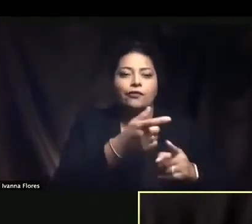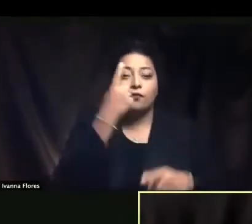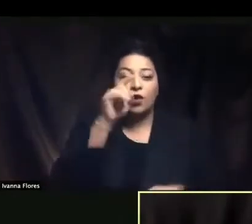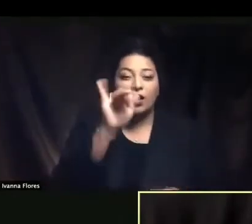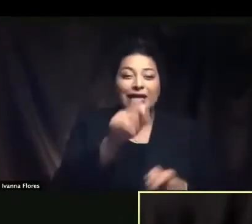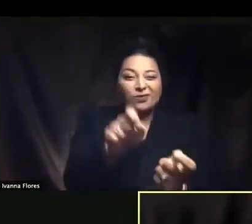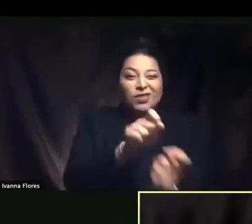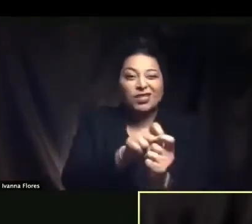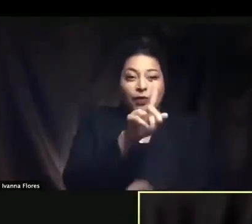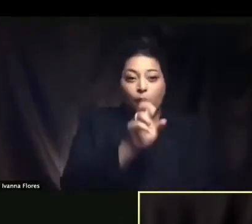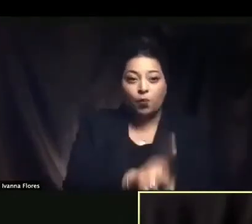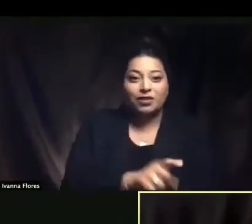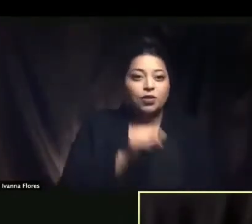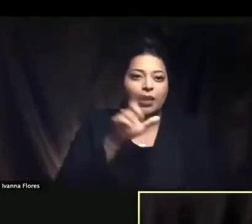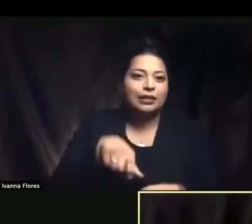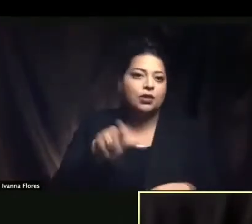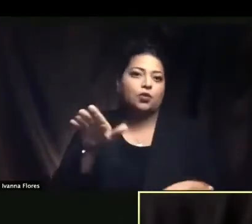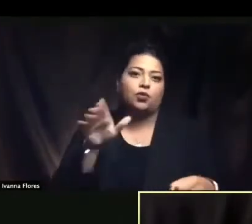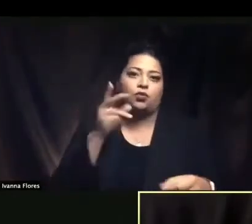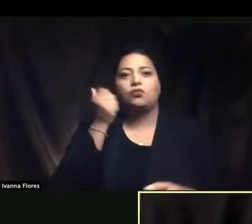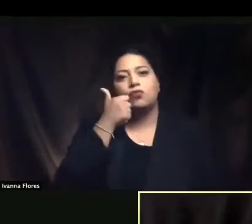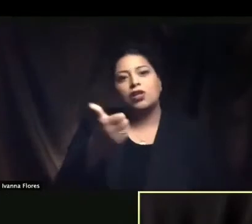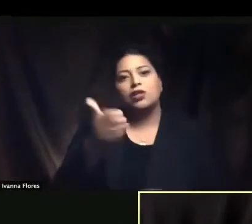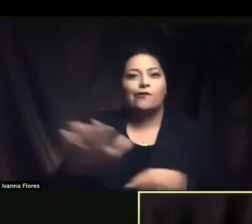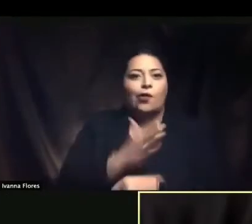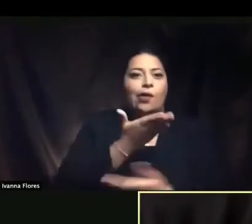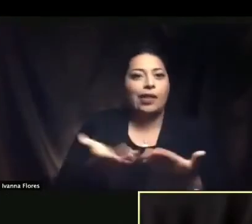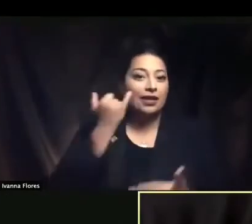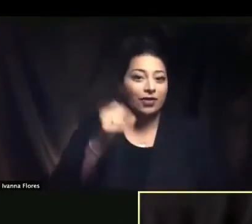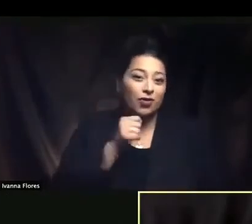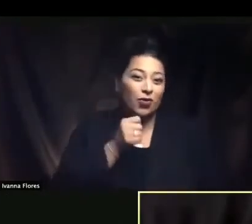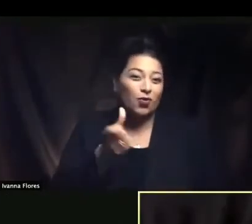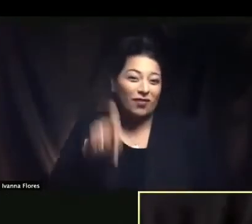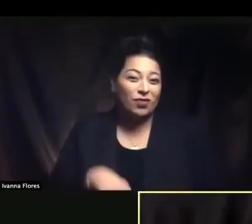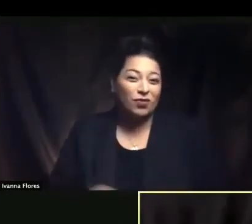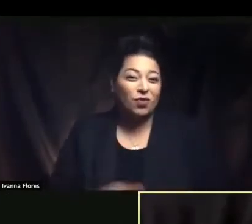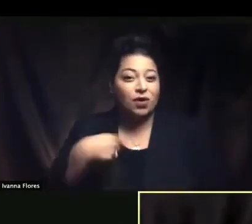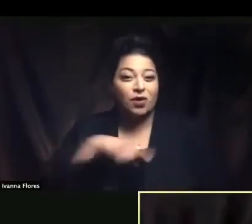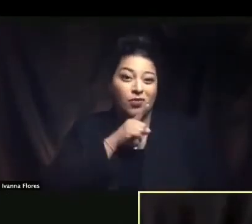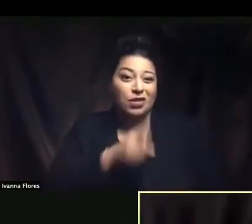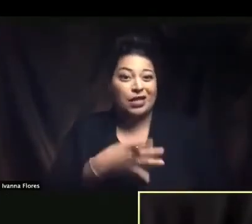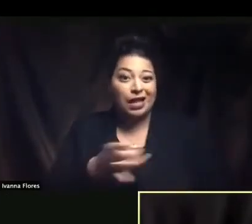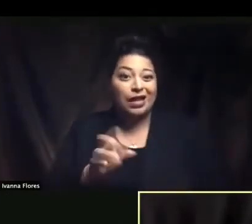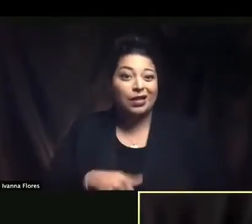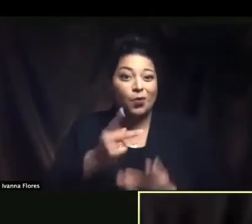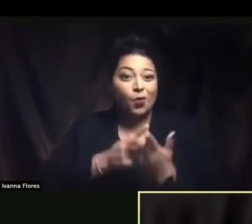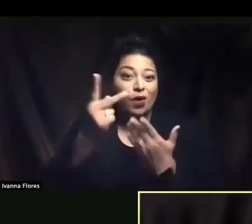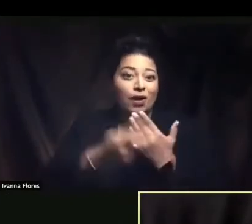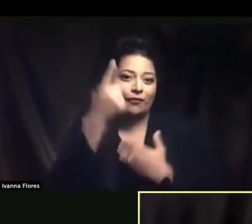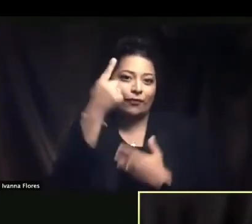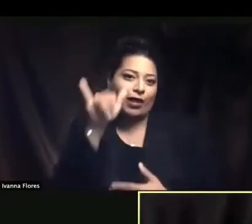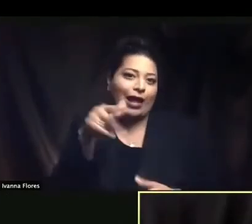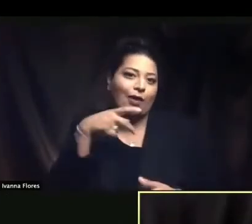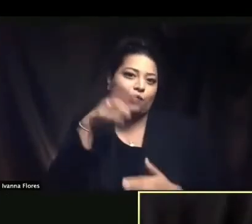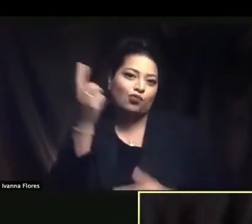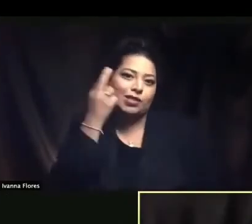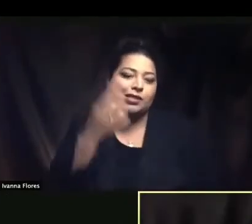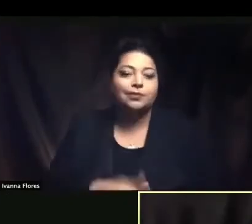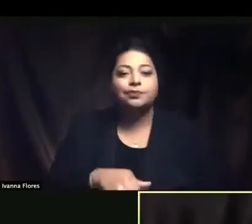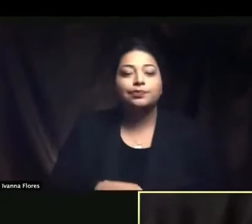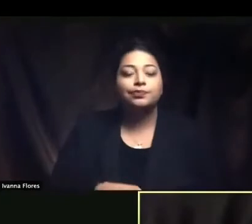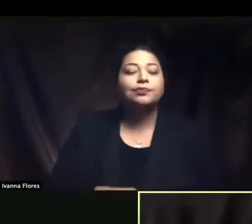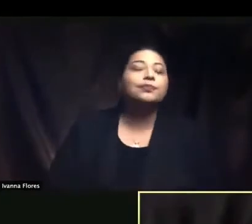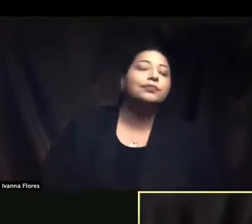those specific questions, to that specific question, which is one of the reasons we love Crowdcast. Okay, so the question